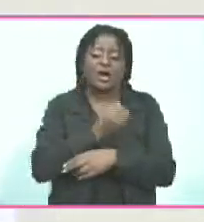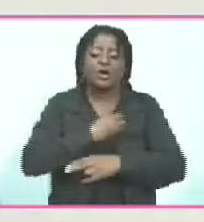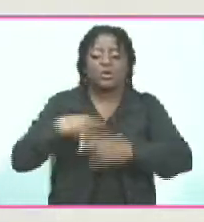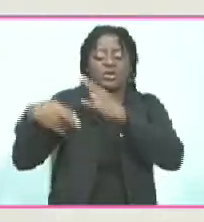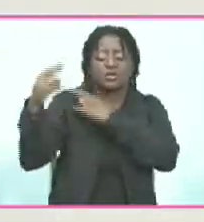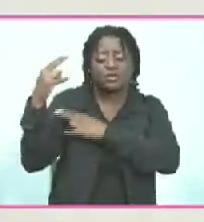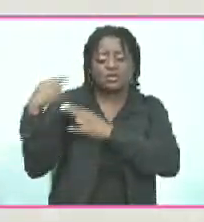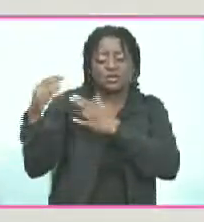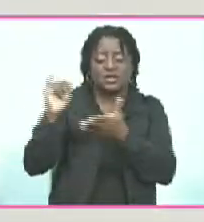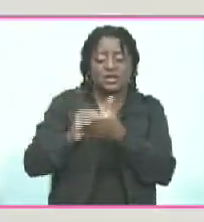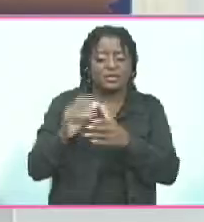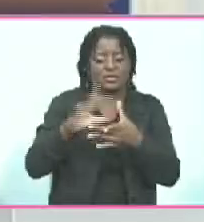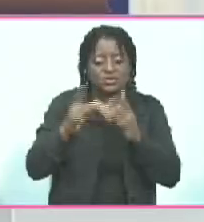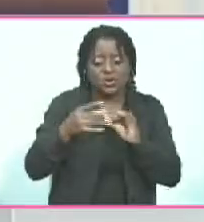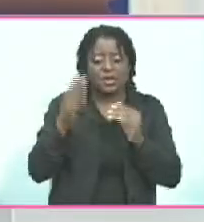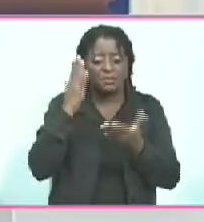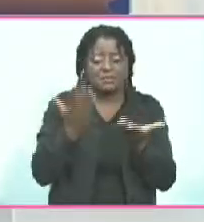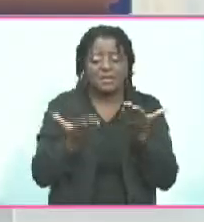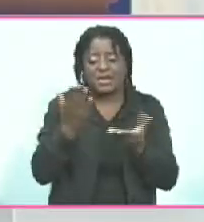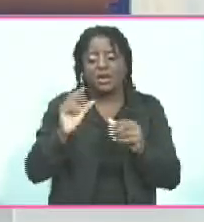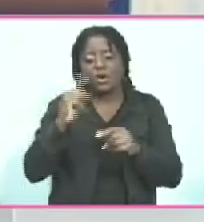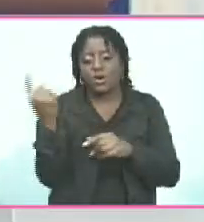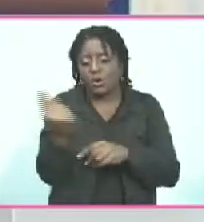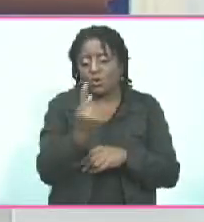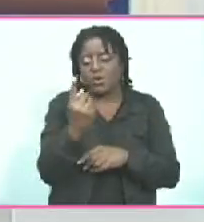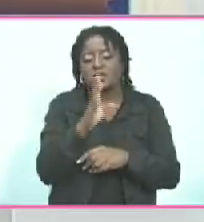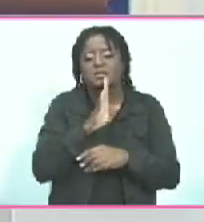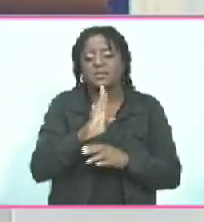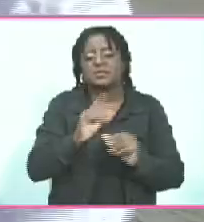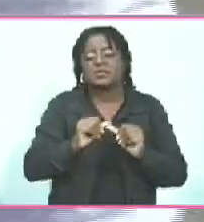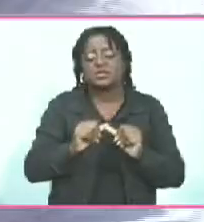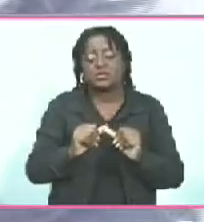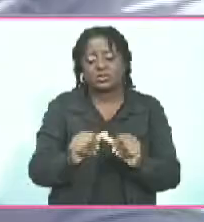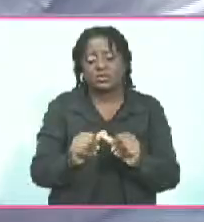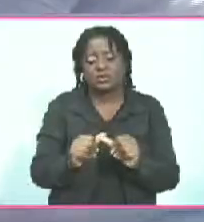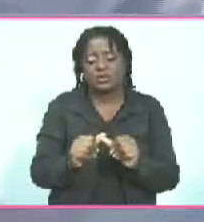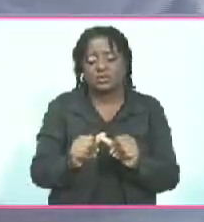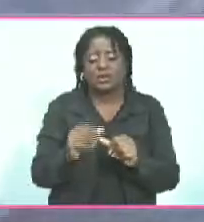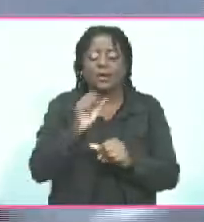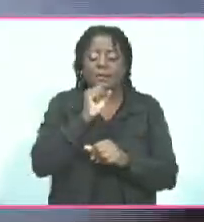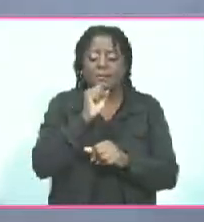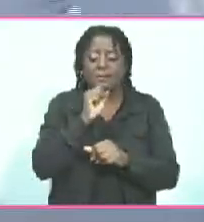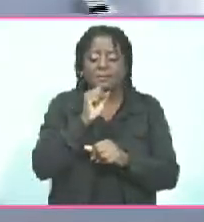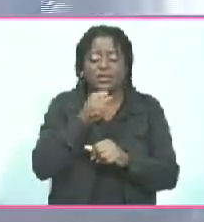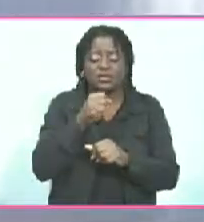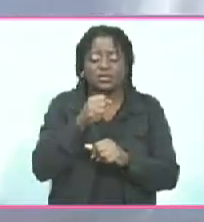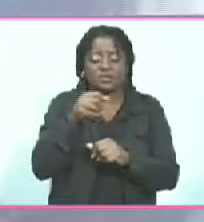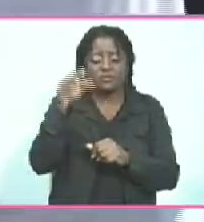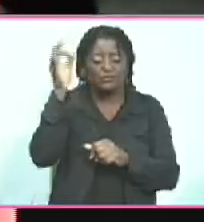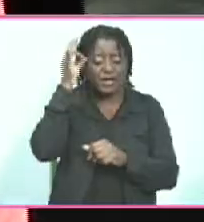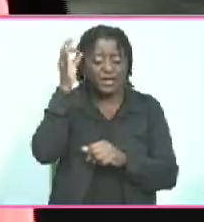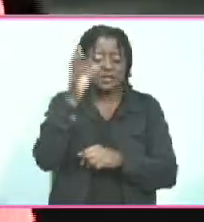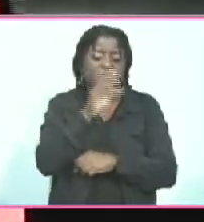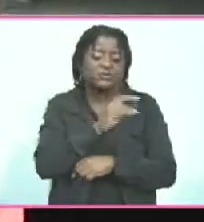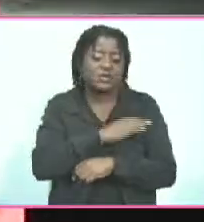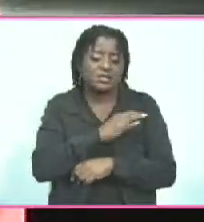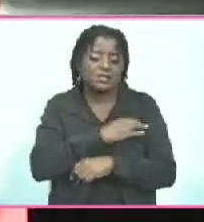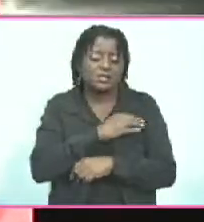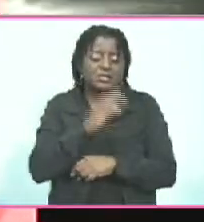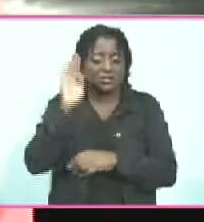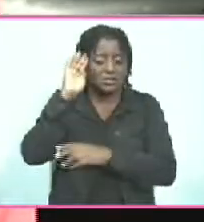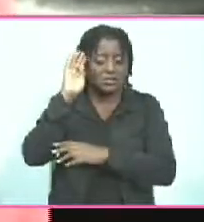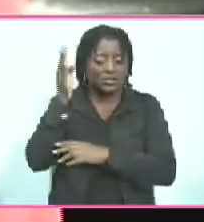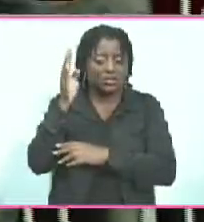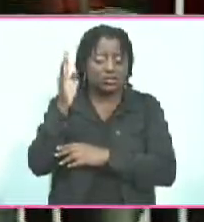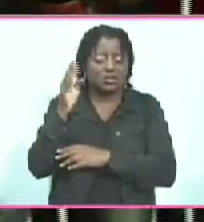the story might always be told. National Overseer of the Church of God of Prophecy, Bishop Franklin Ferguson, saluted the heroes of his church and the families